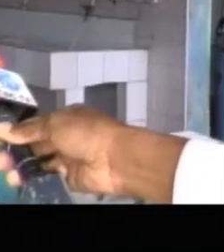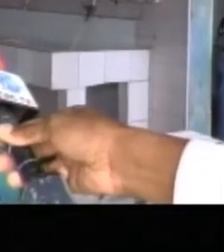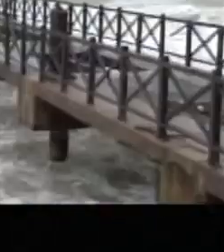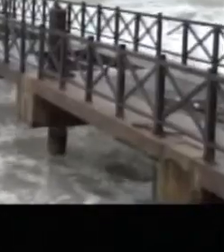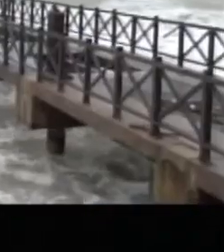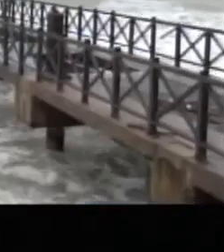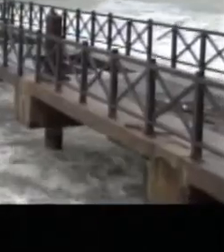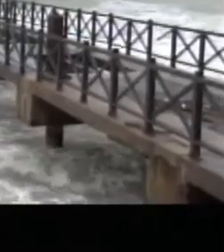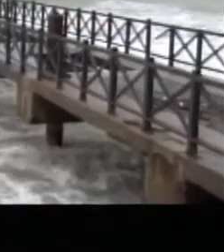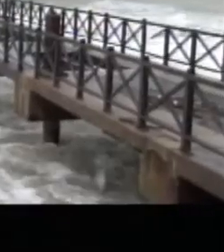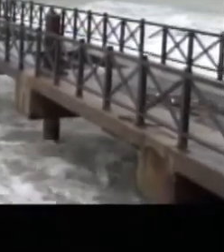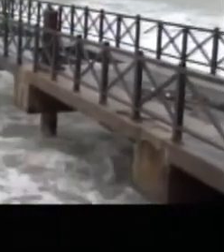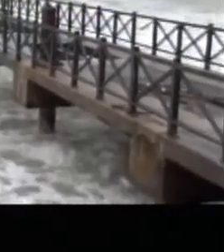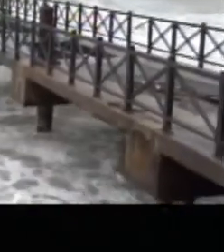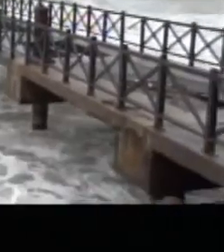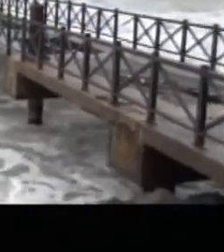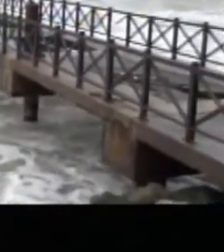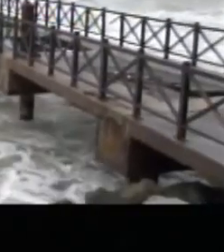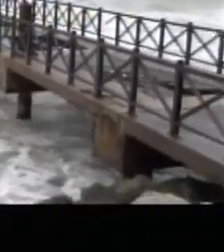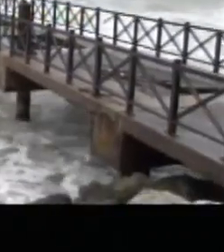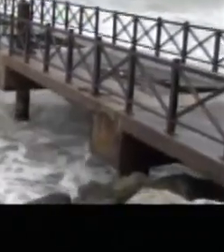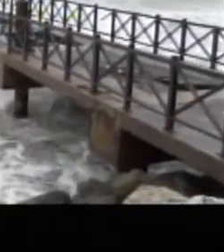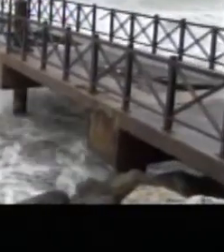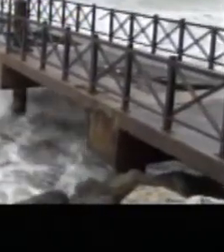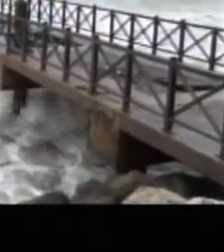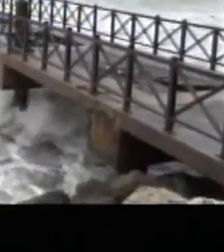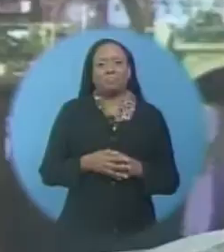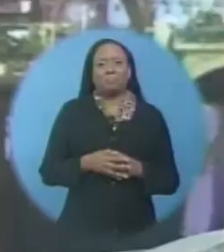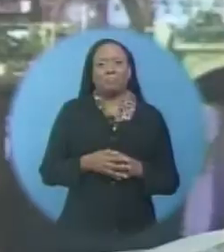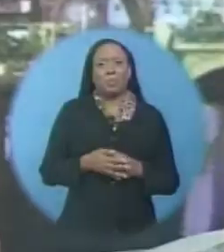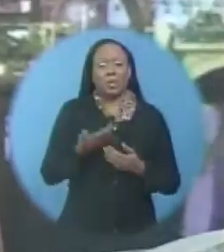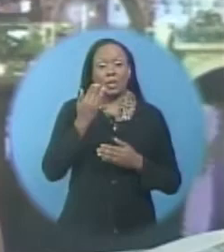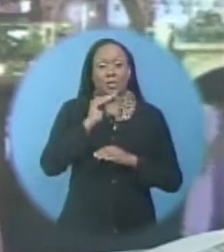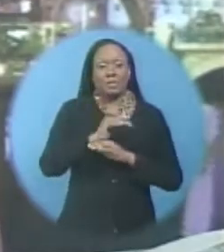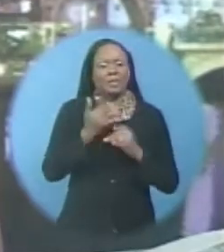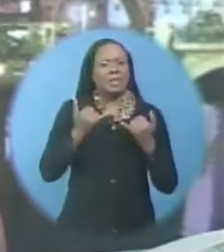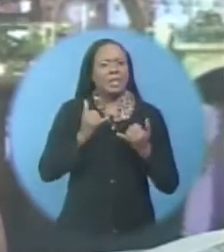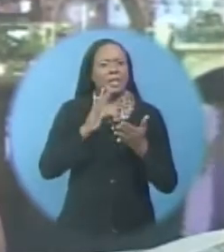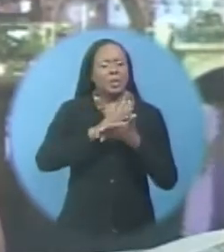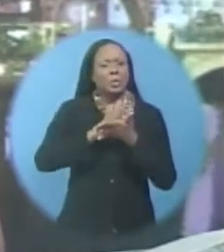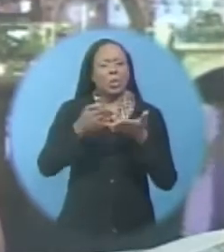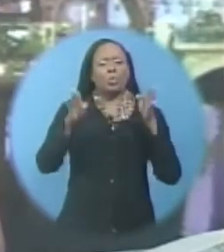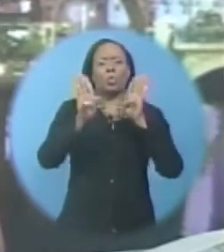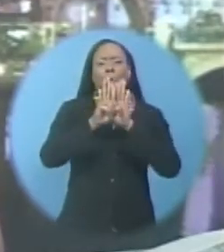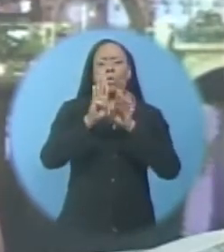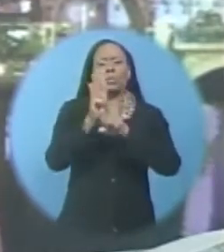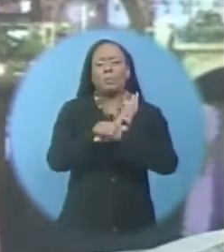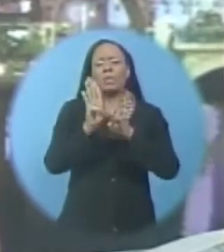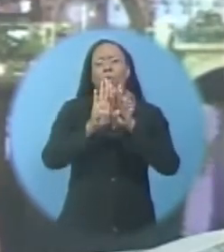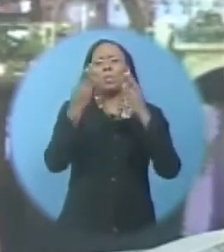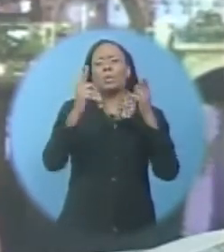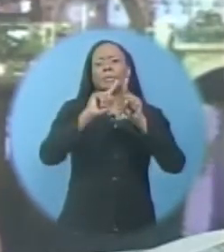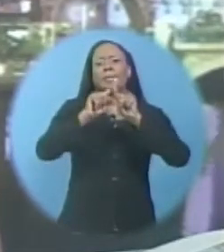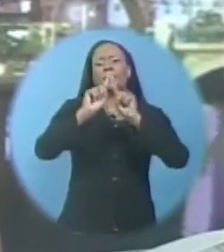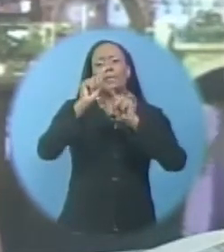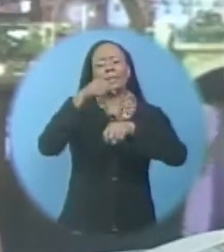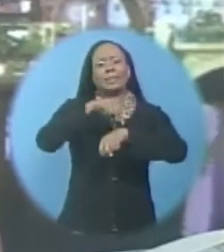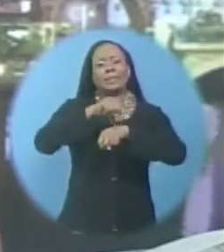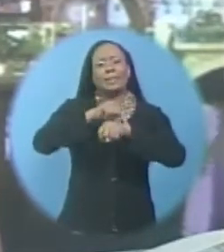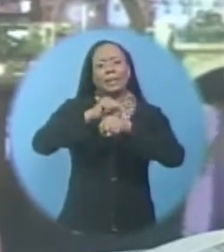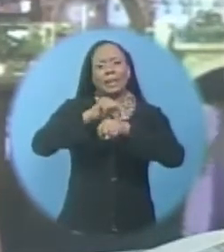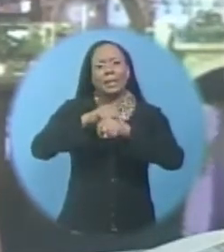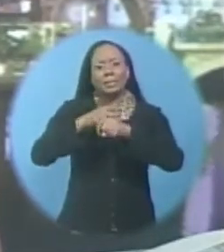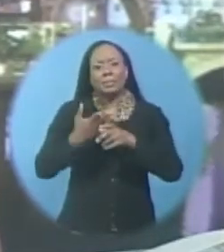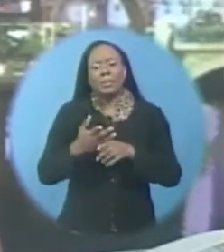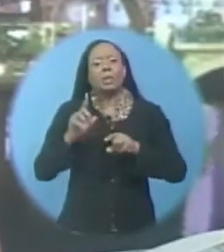Yeah. Kishma St. Cbc News. And if the damage done by the strong winds of Maria and